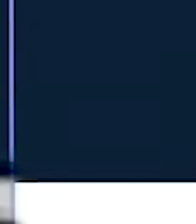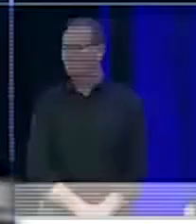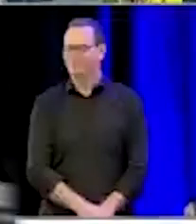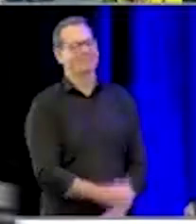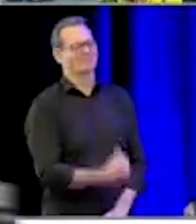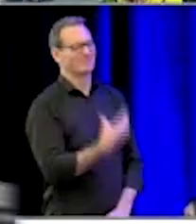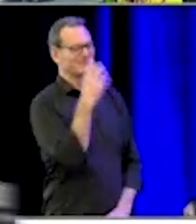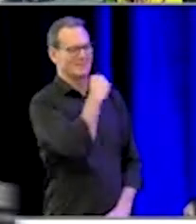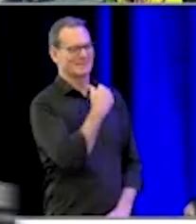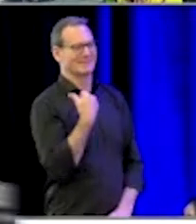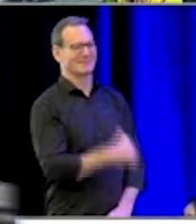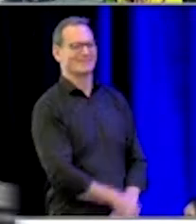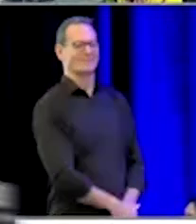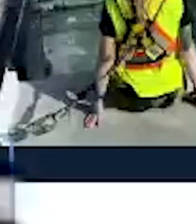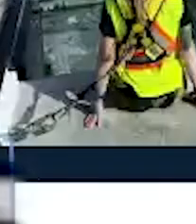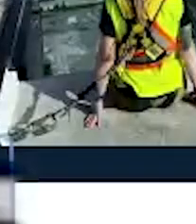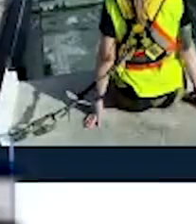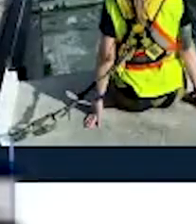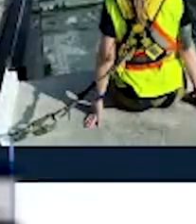form.